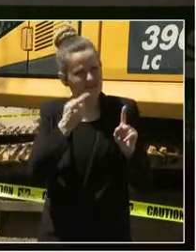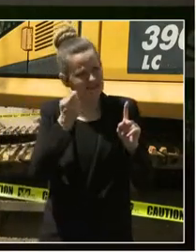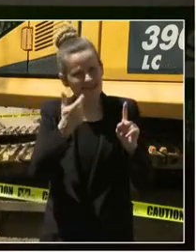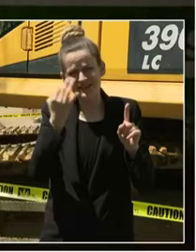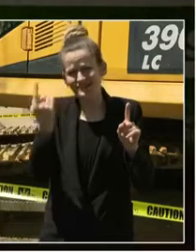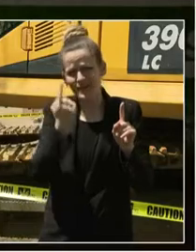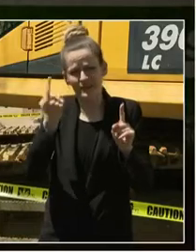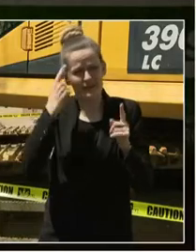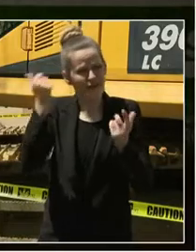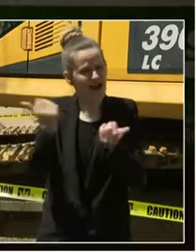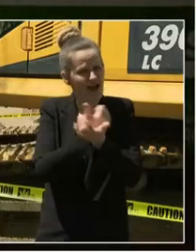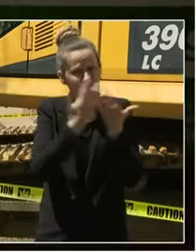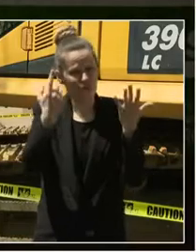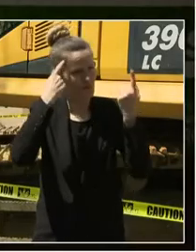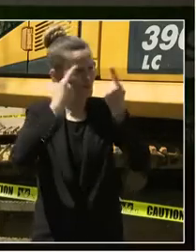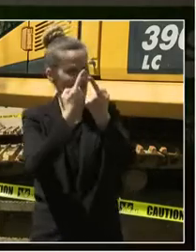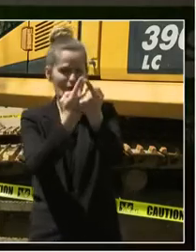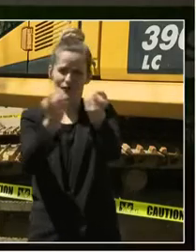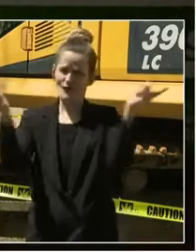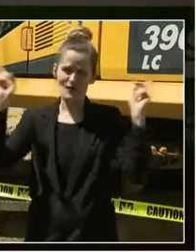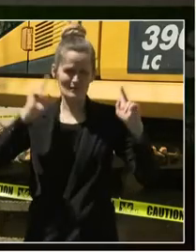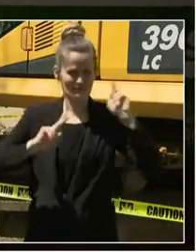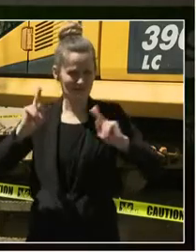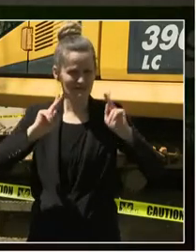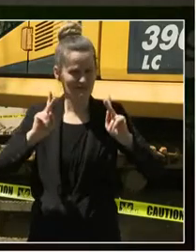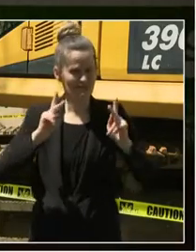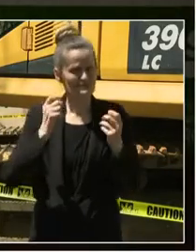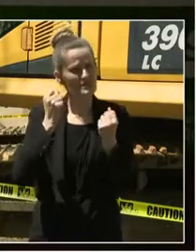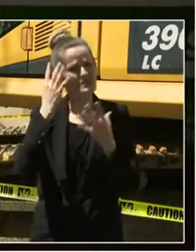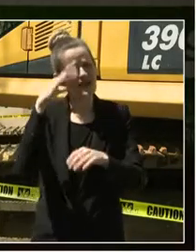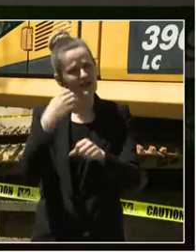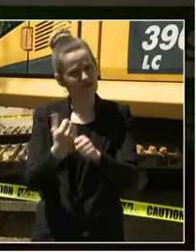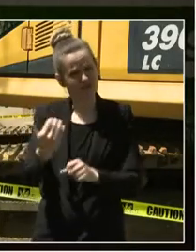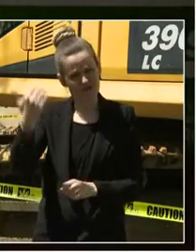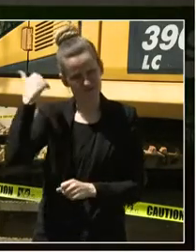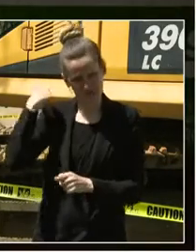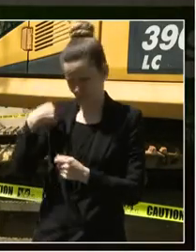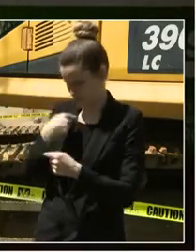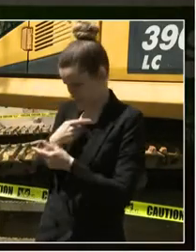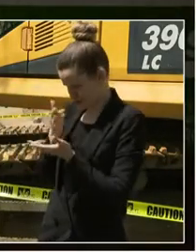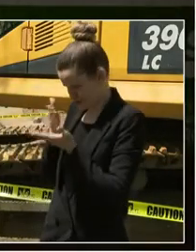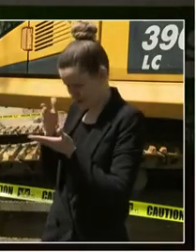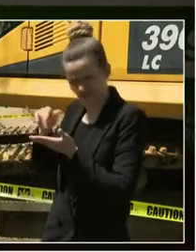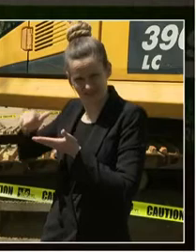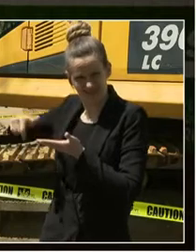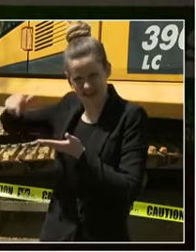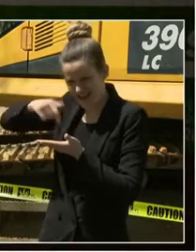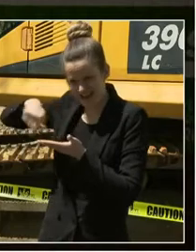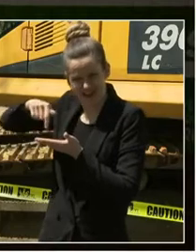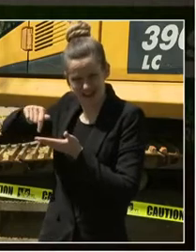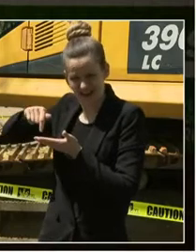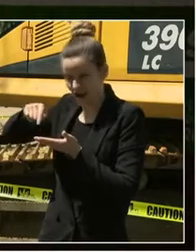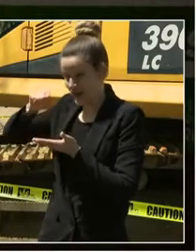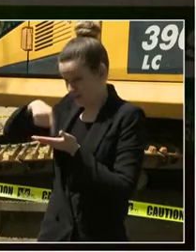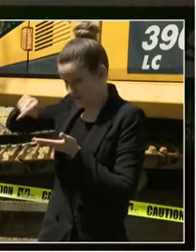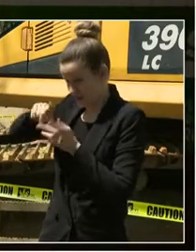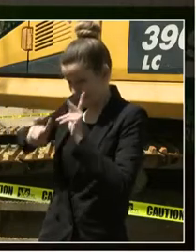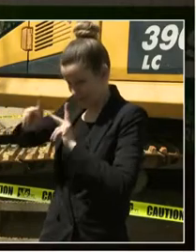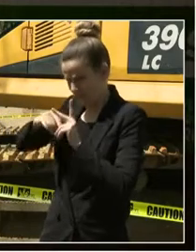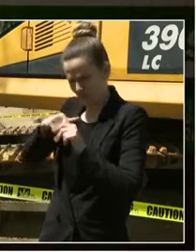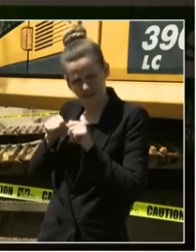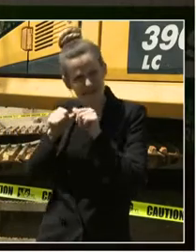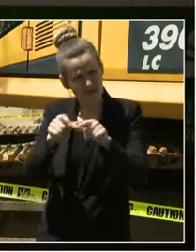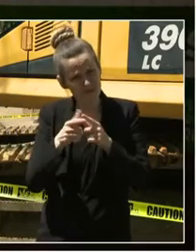served over the many years since it has been built. However, this will not just be another development project. A considerable amount